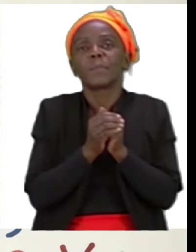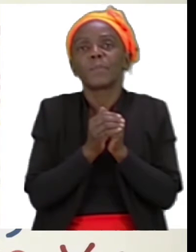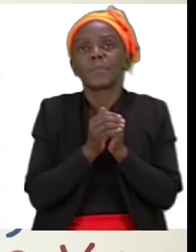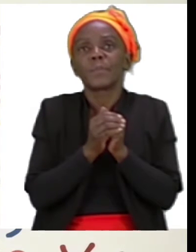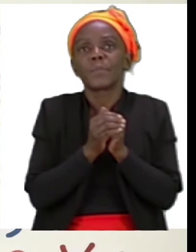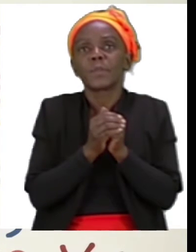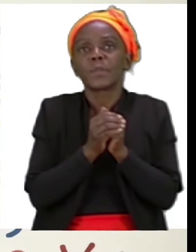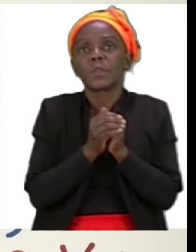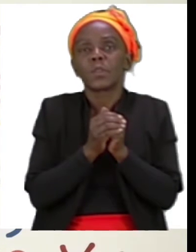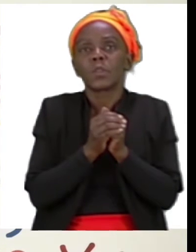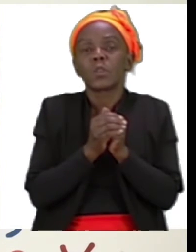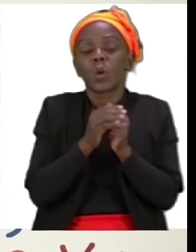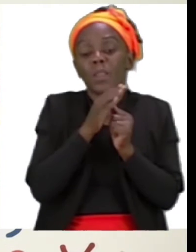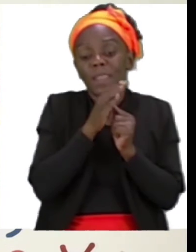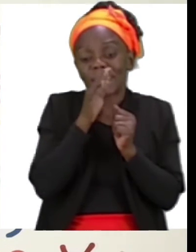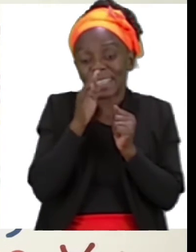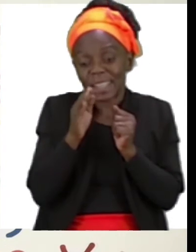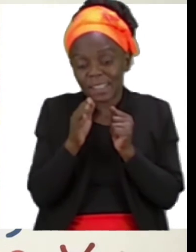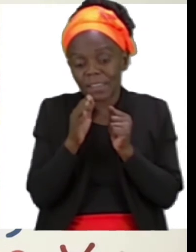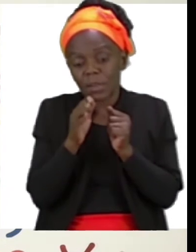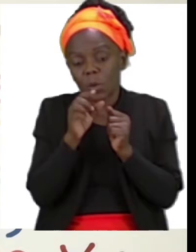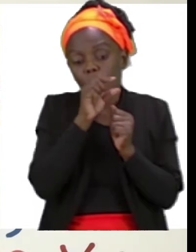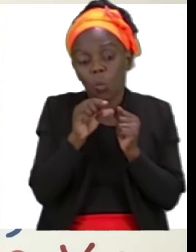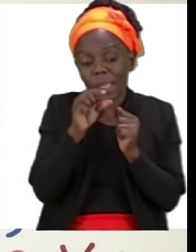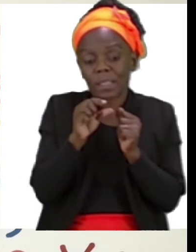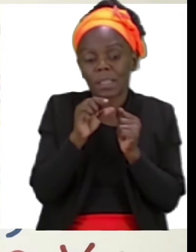the word pot in your booklet.